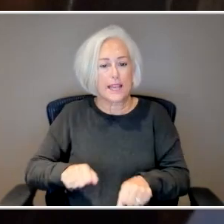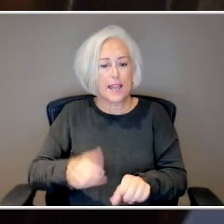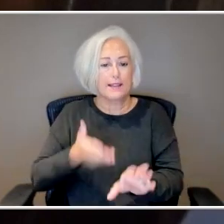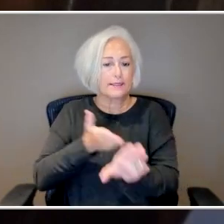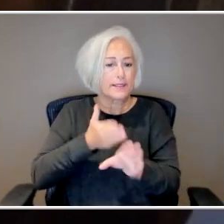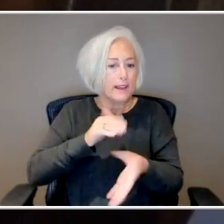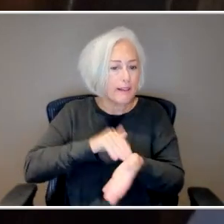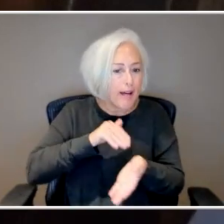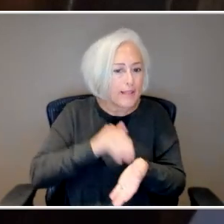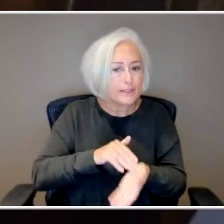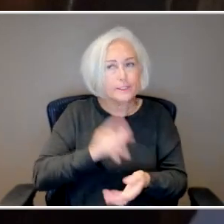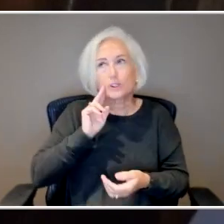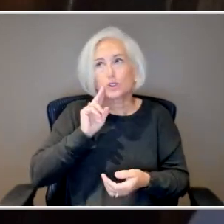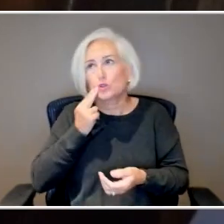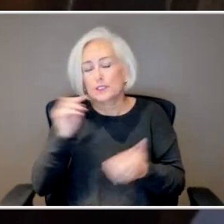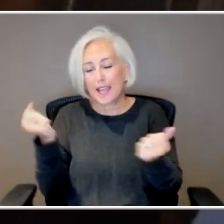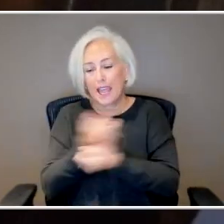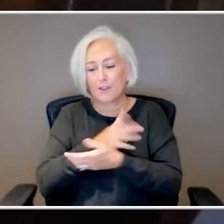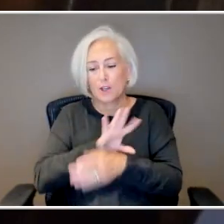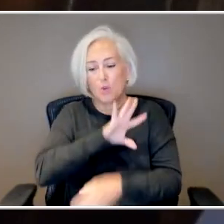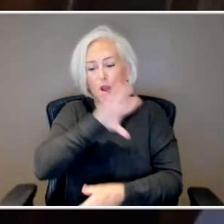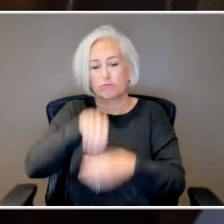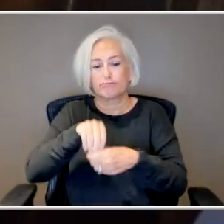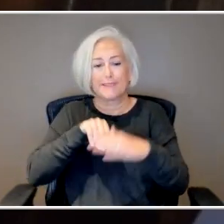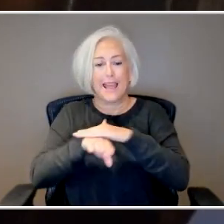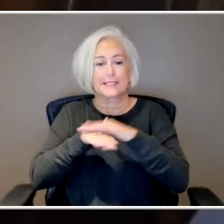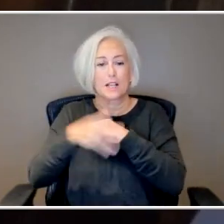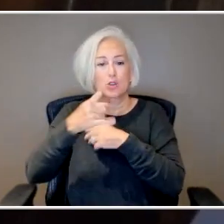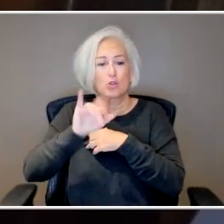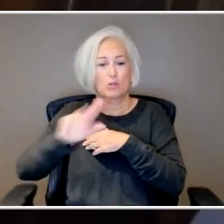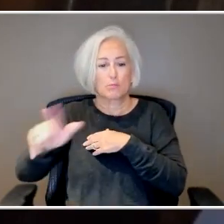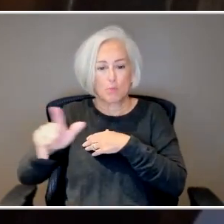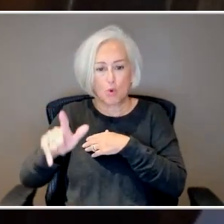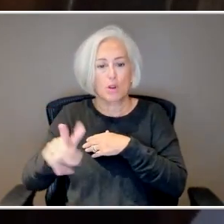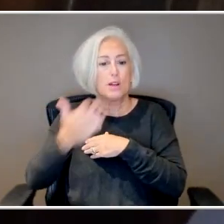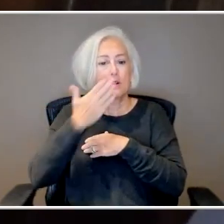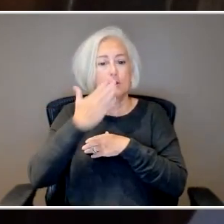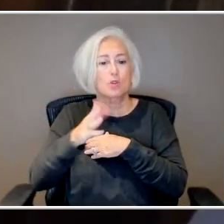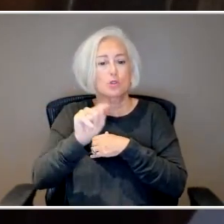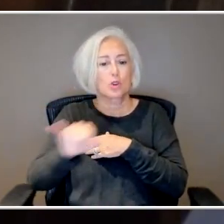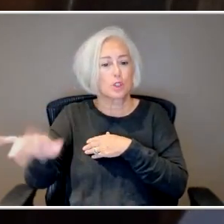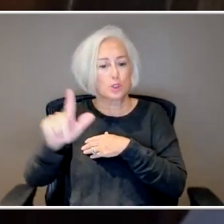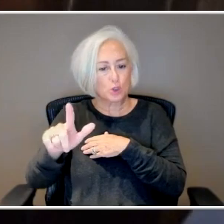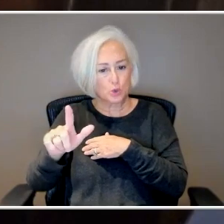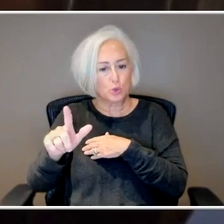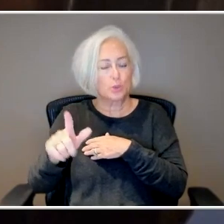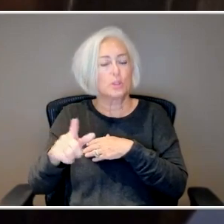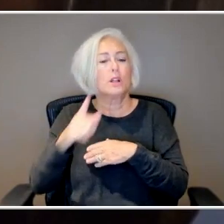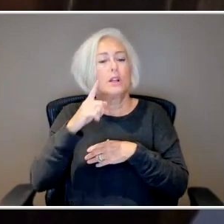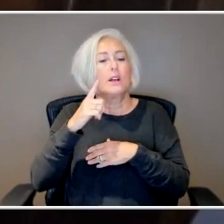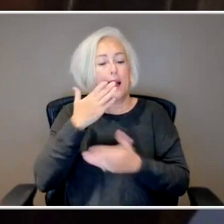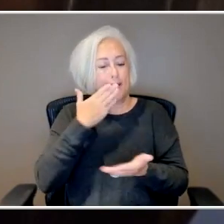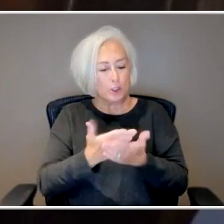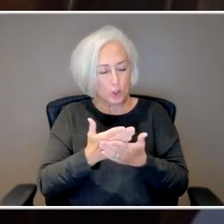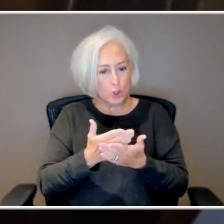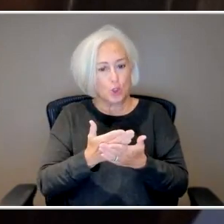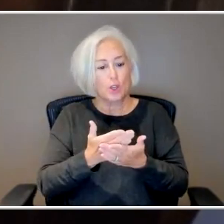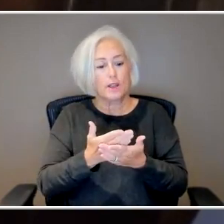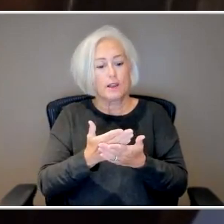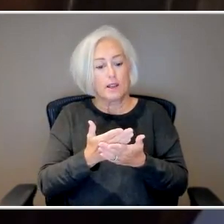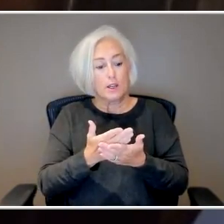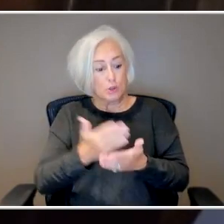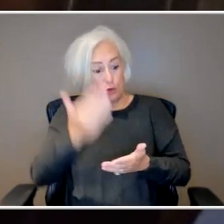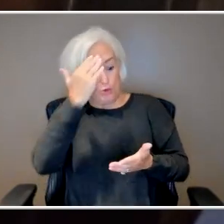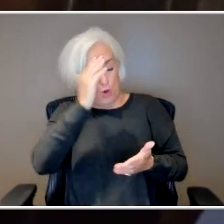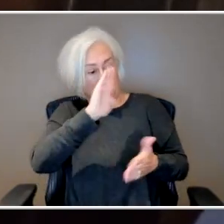nutritionists. So it's been a very great move for me to take everything from the